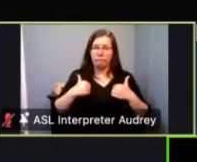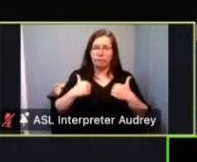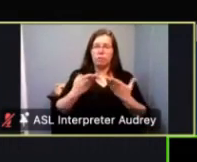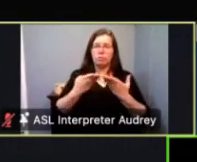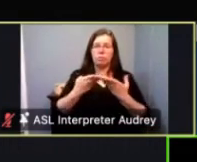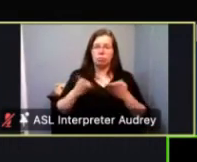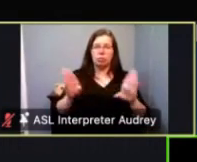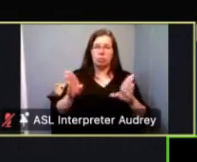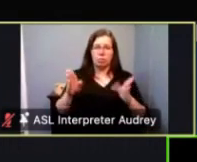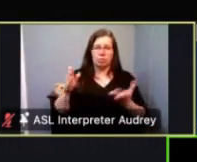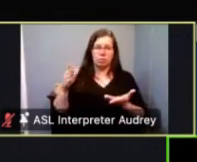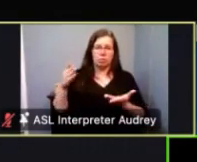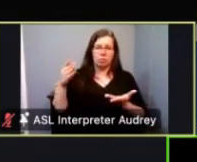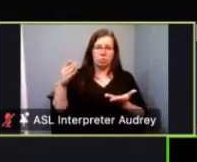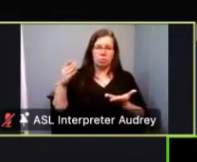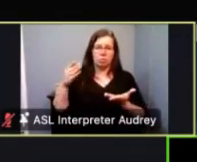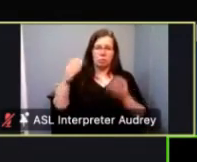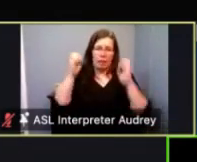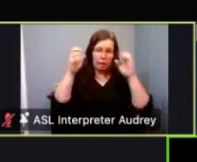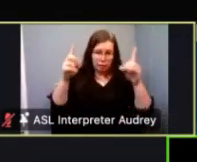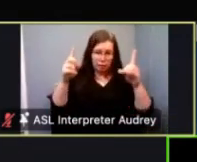general ed.